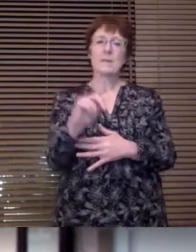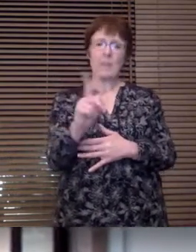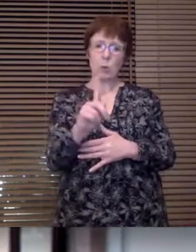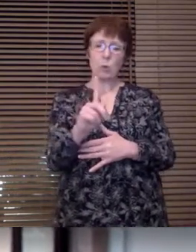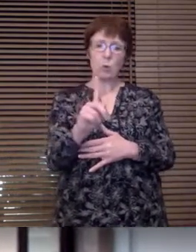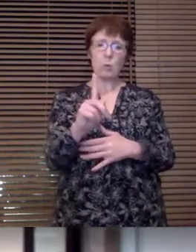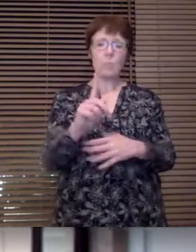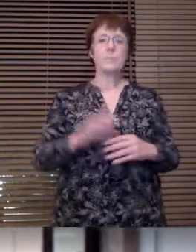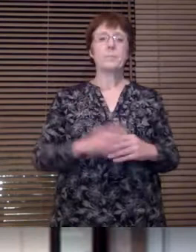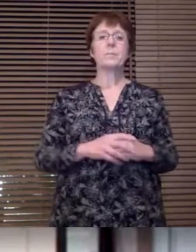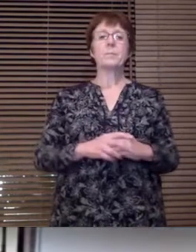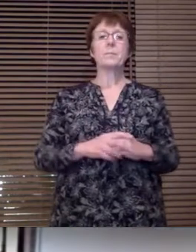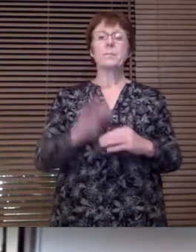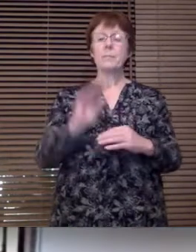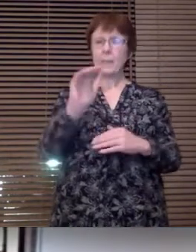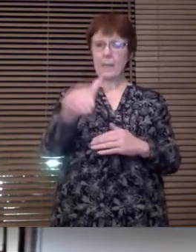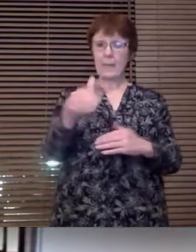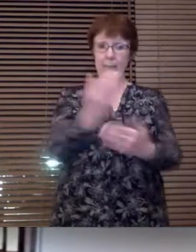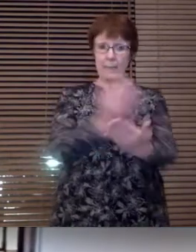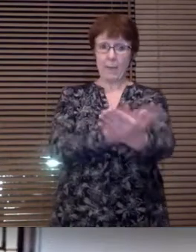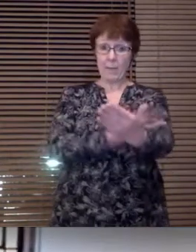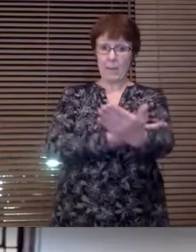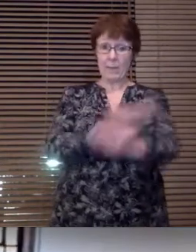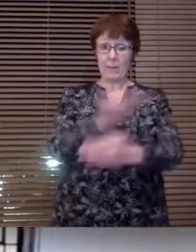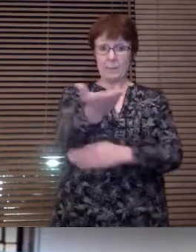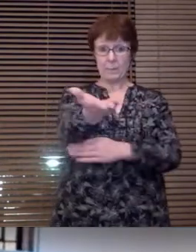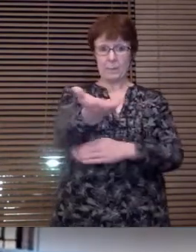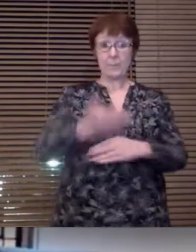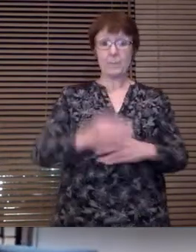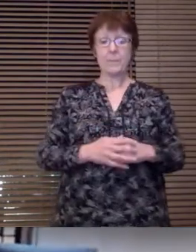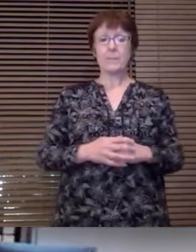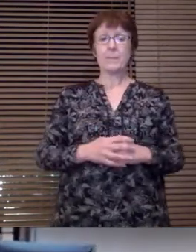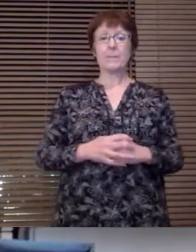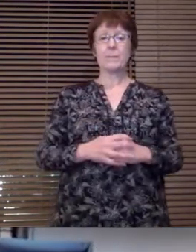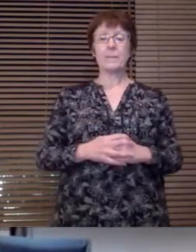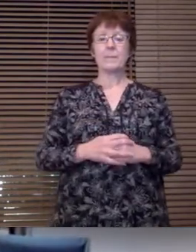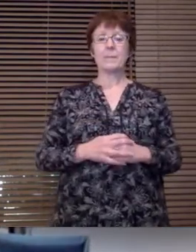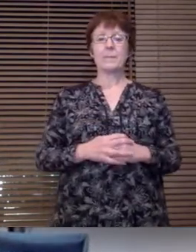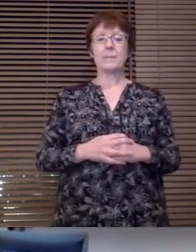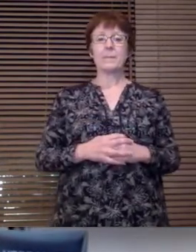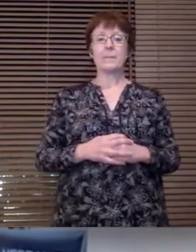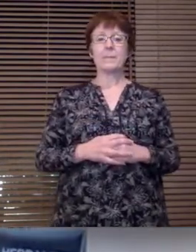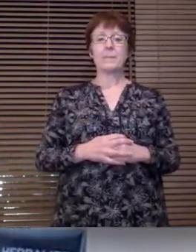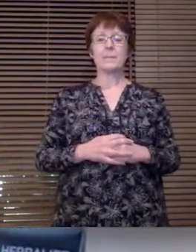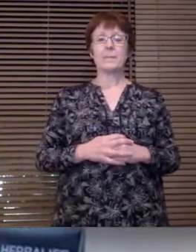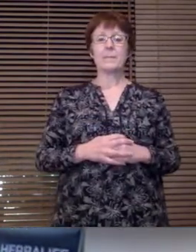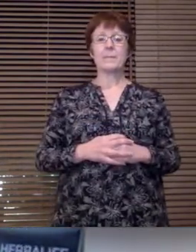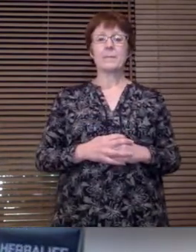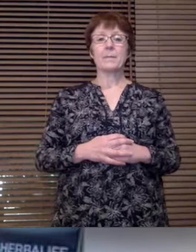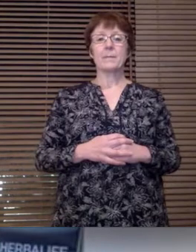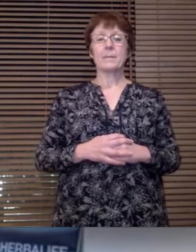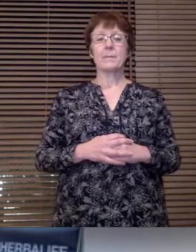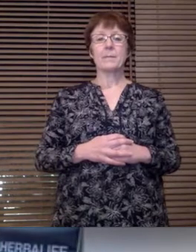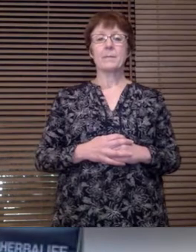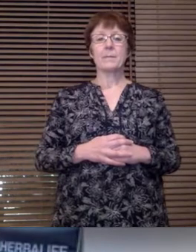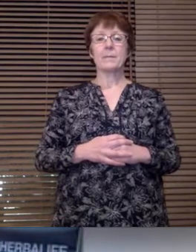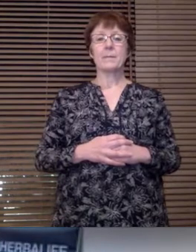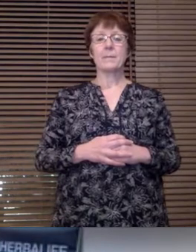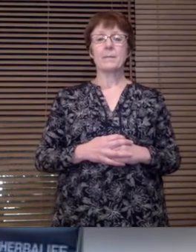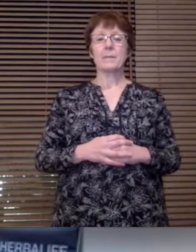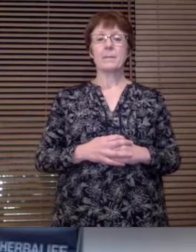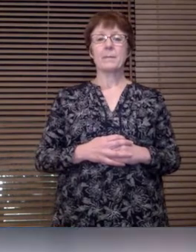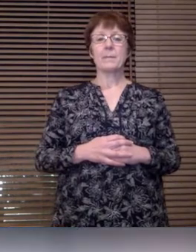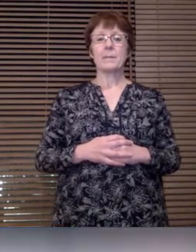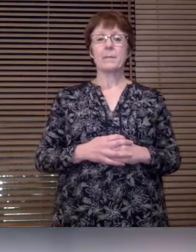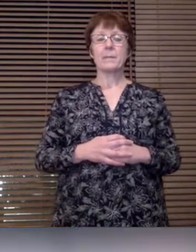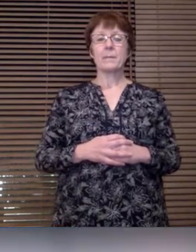front support shrugs. So in that front support position, I've showed you on the side, we want from shoulders to feet a completely straight line. Now this is